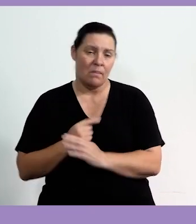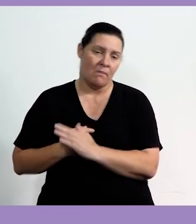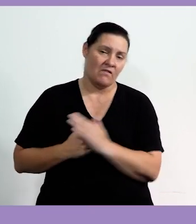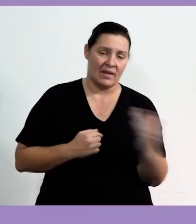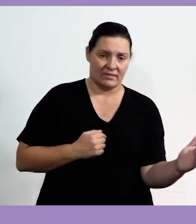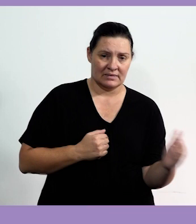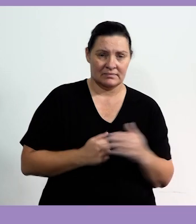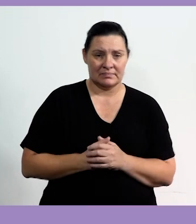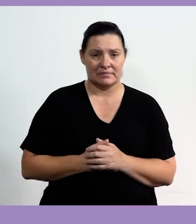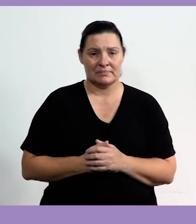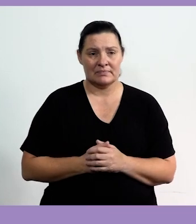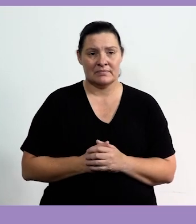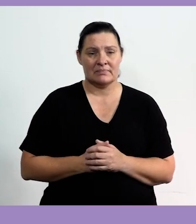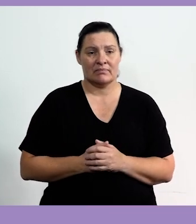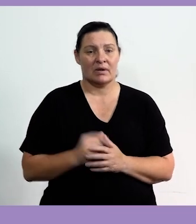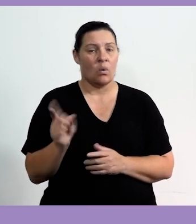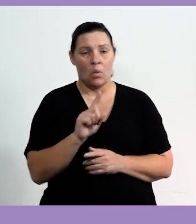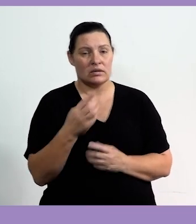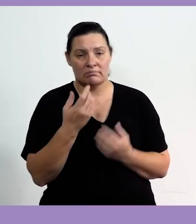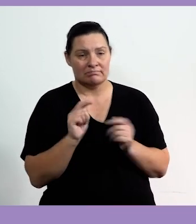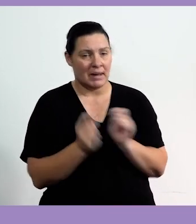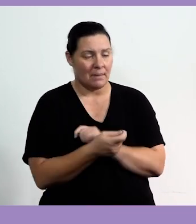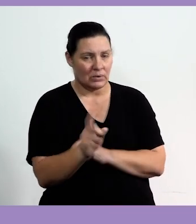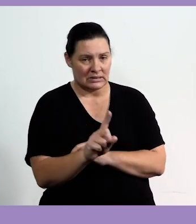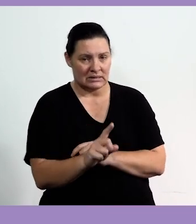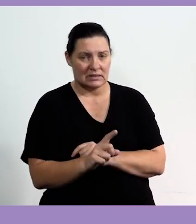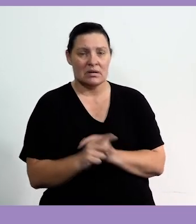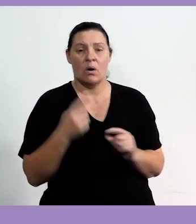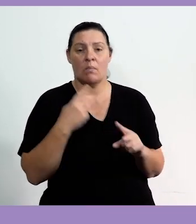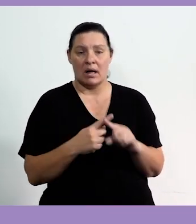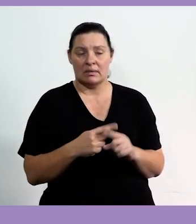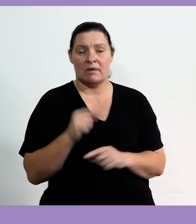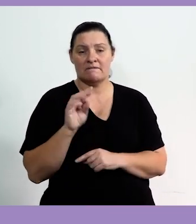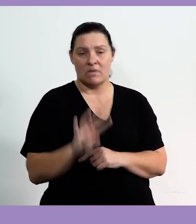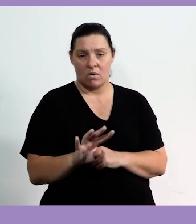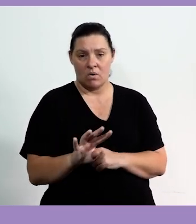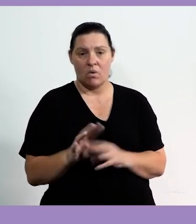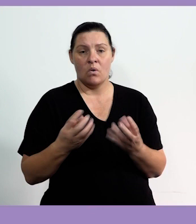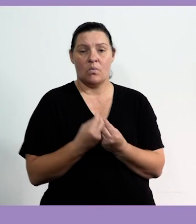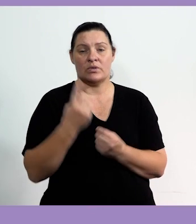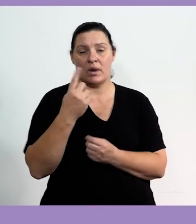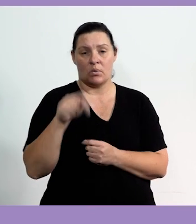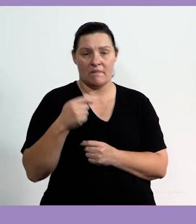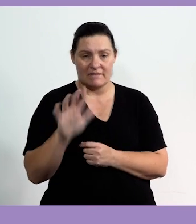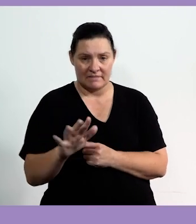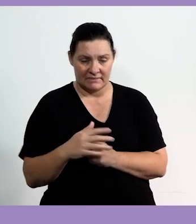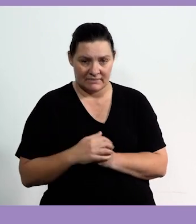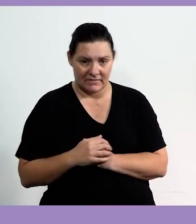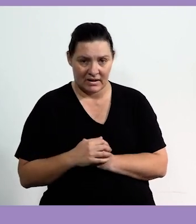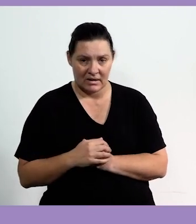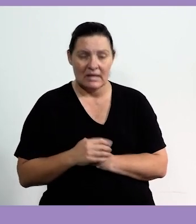are shifting to the left. So what is that going to become? We are going to multiply the 4 with